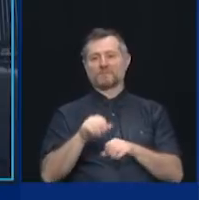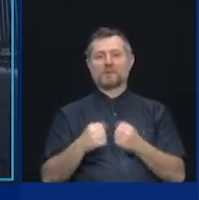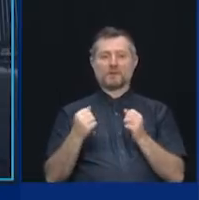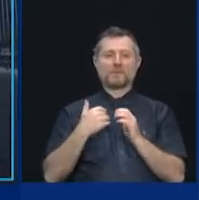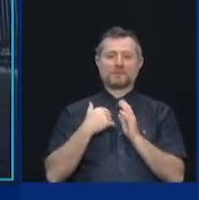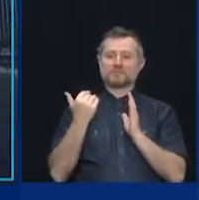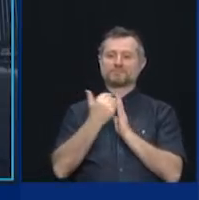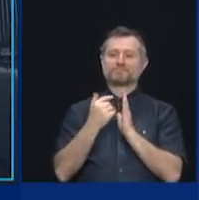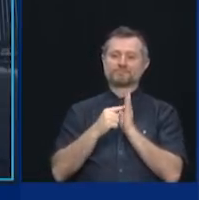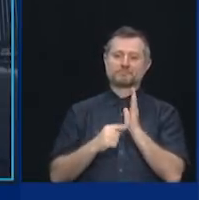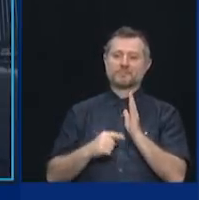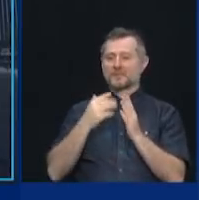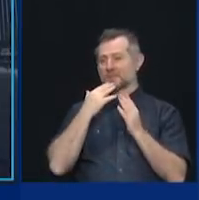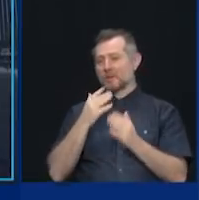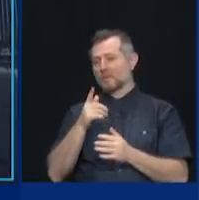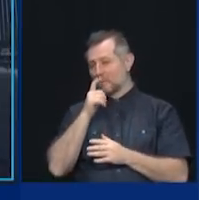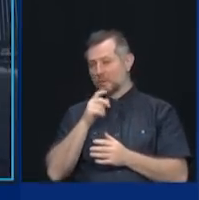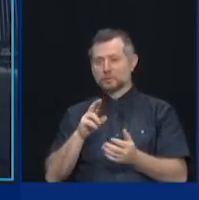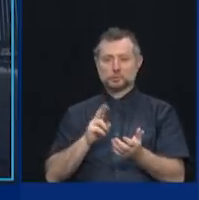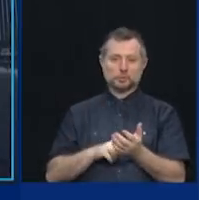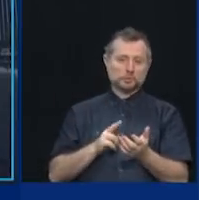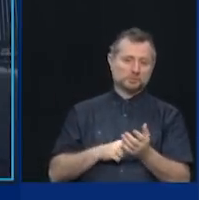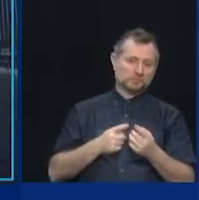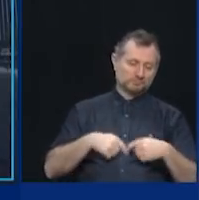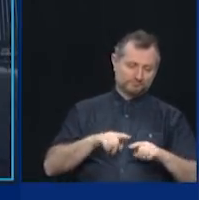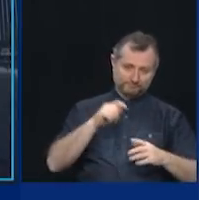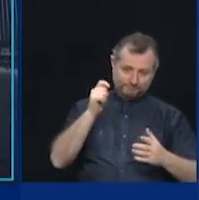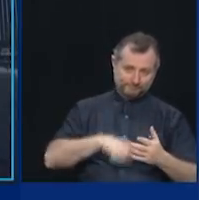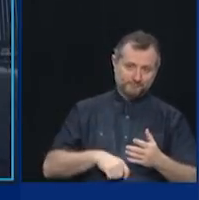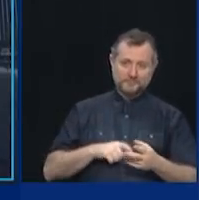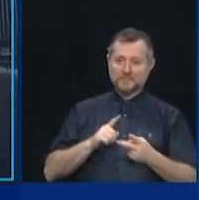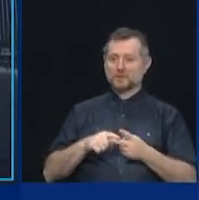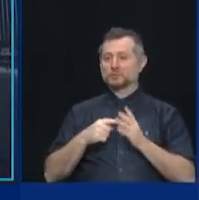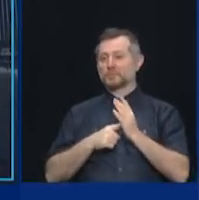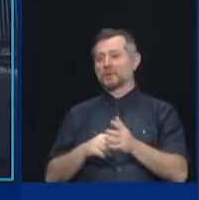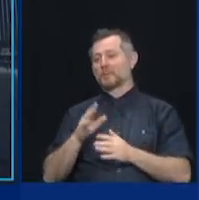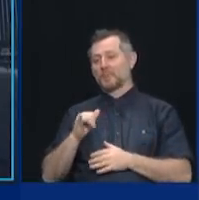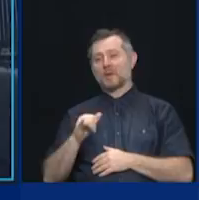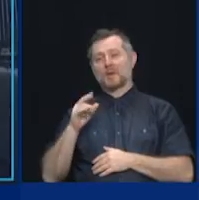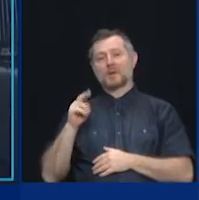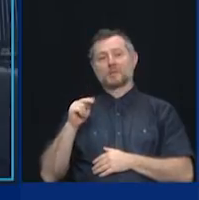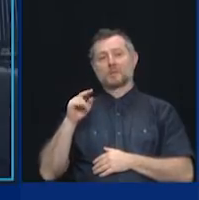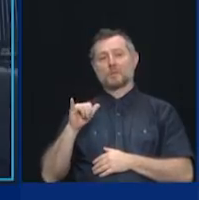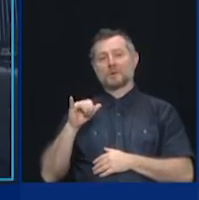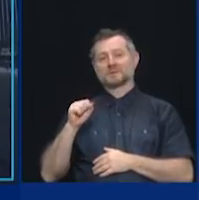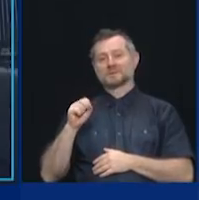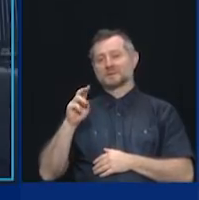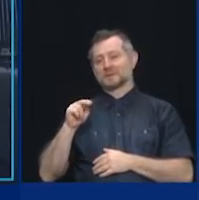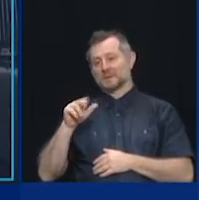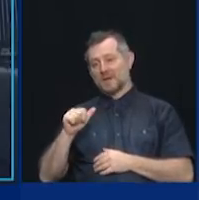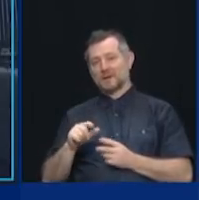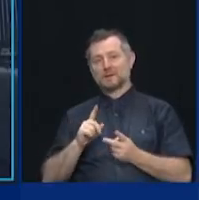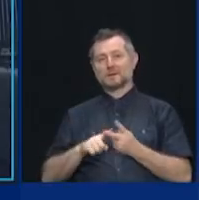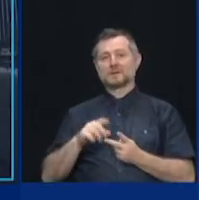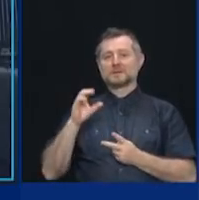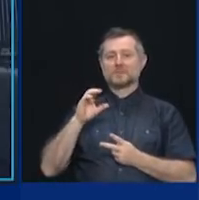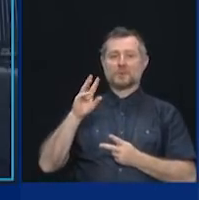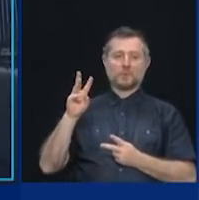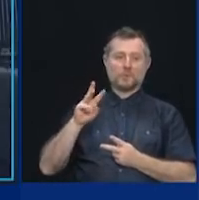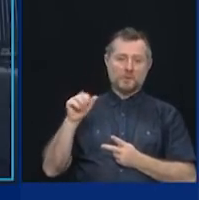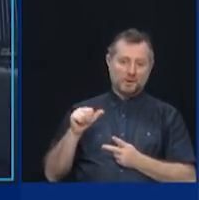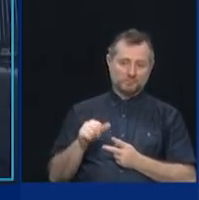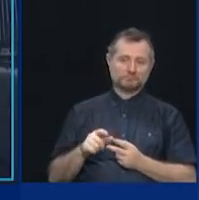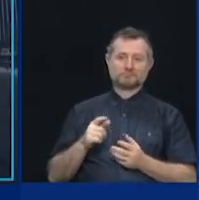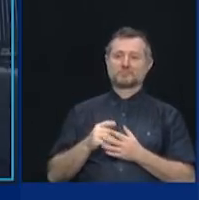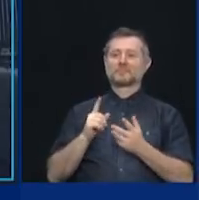nurses for putting it together, represented by NISNA and CWA. We want to thank the